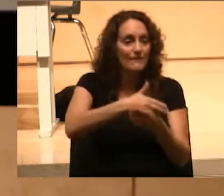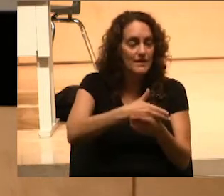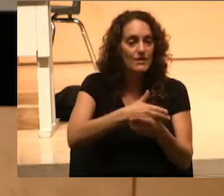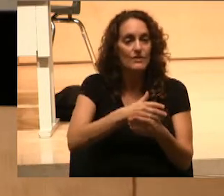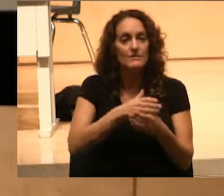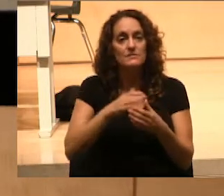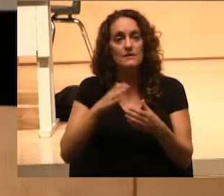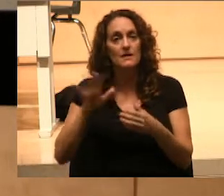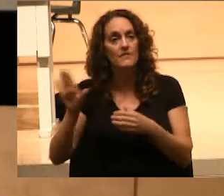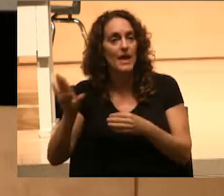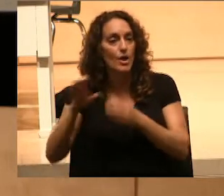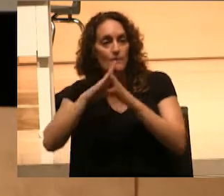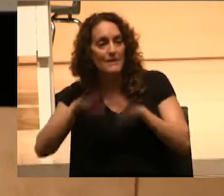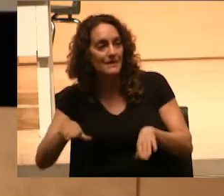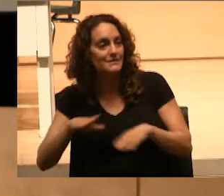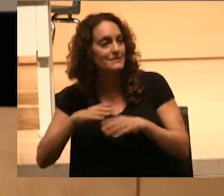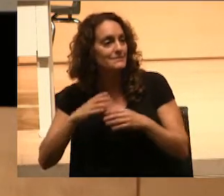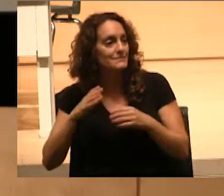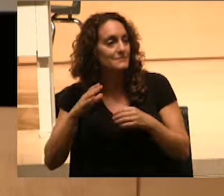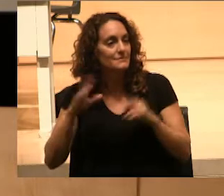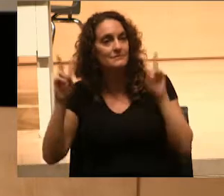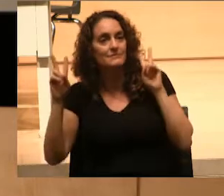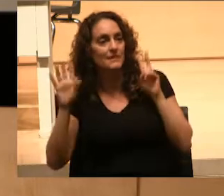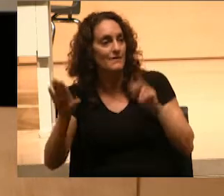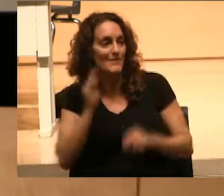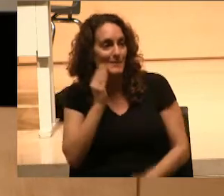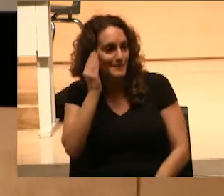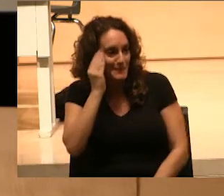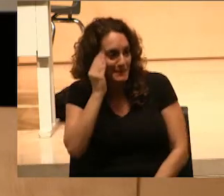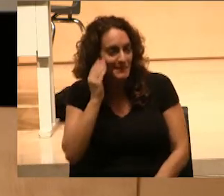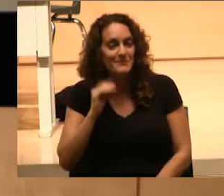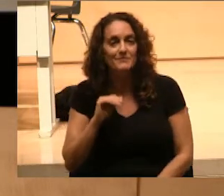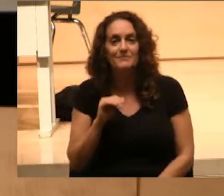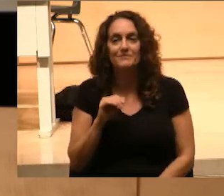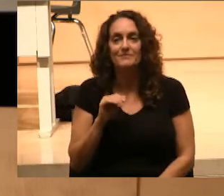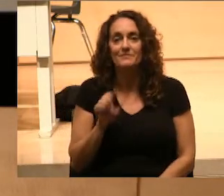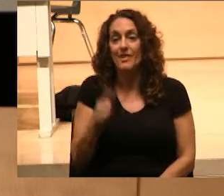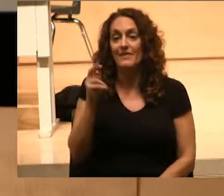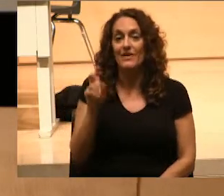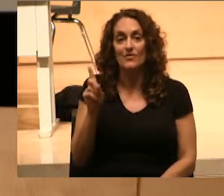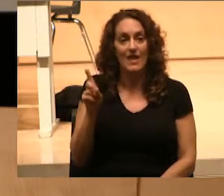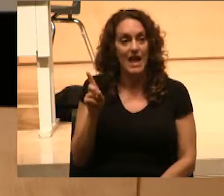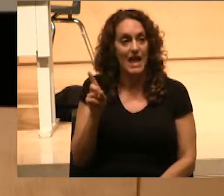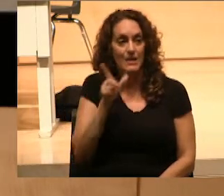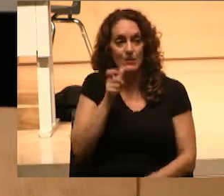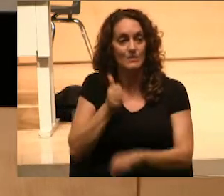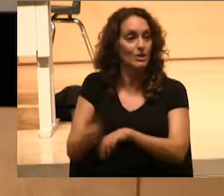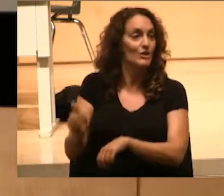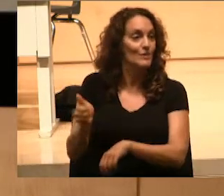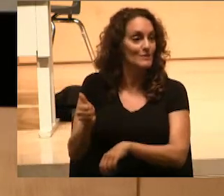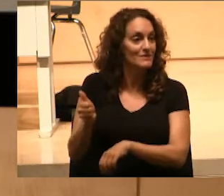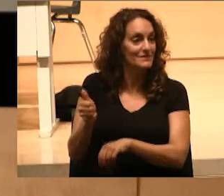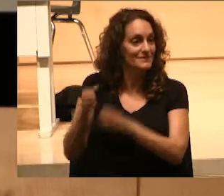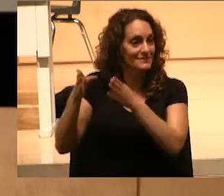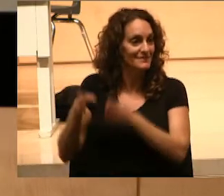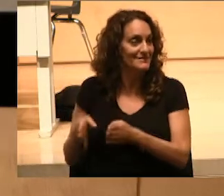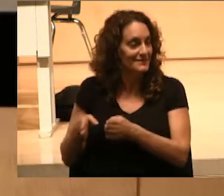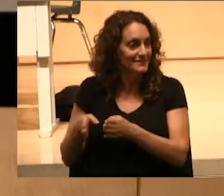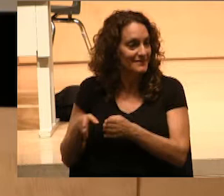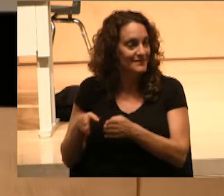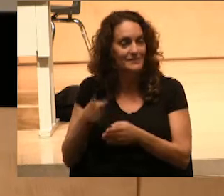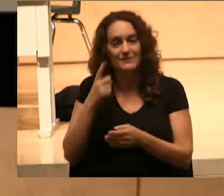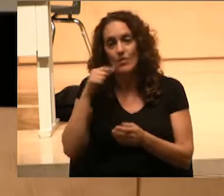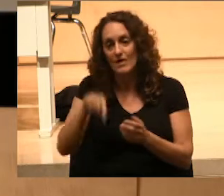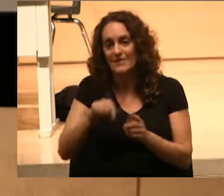quiet enjoyment of the abode, and then you have the accused person, let's say in this